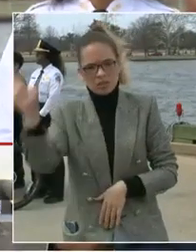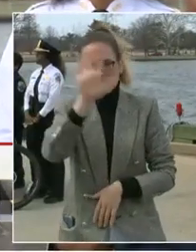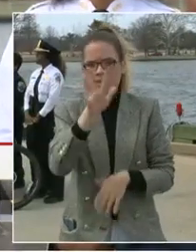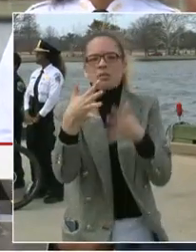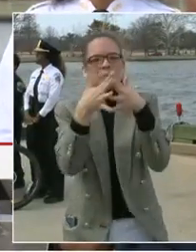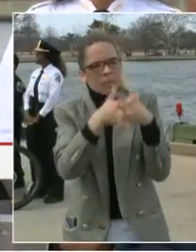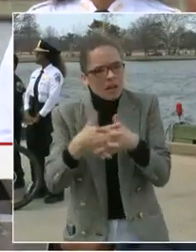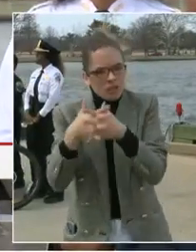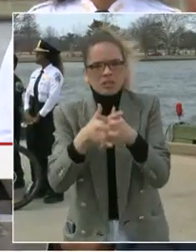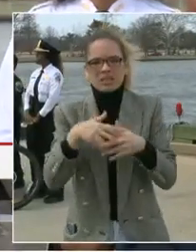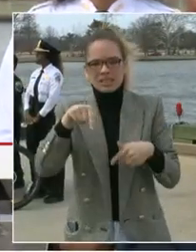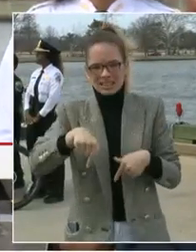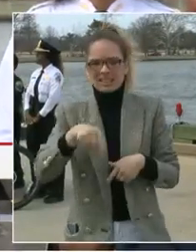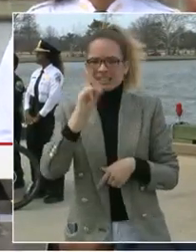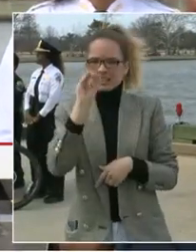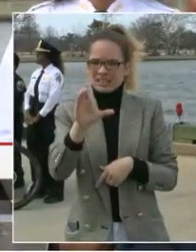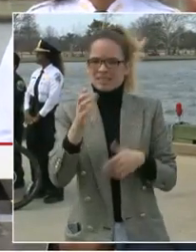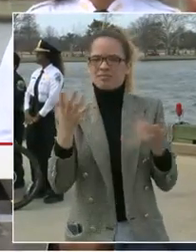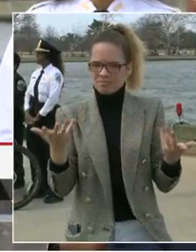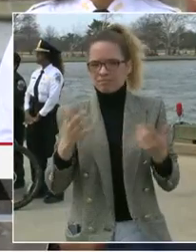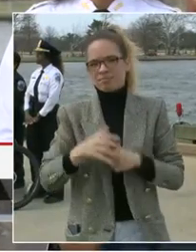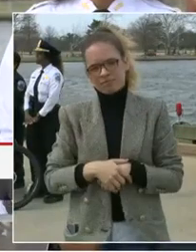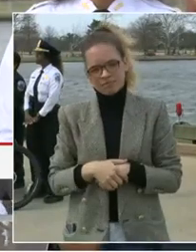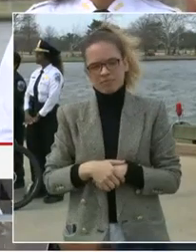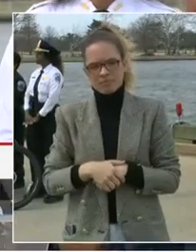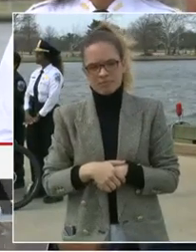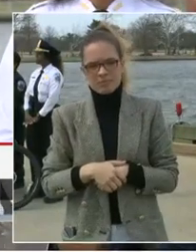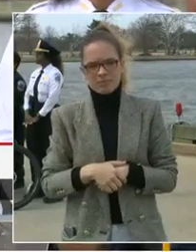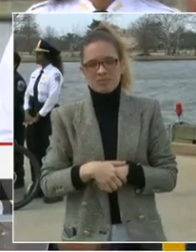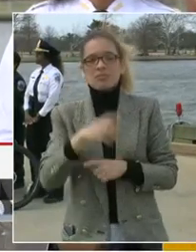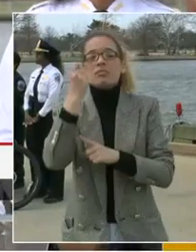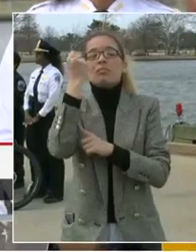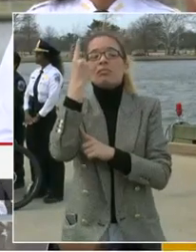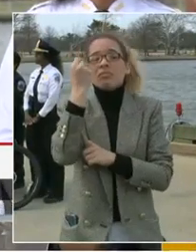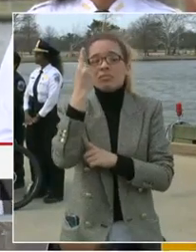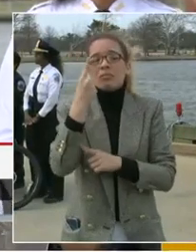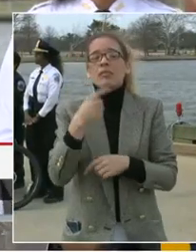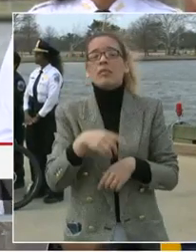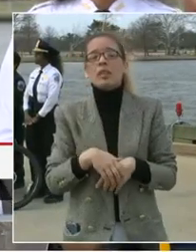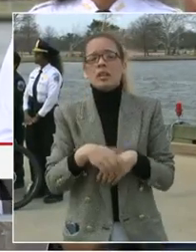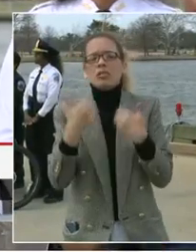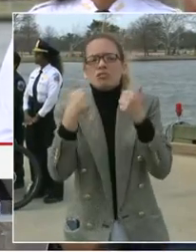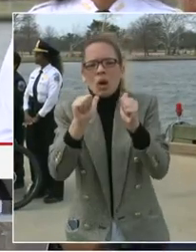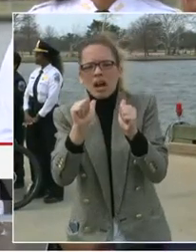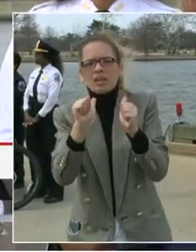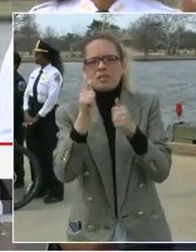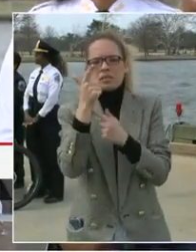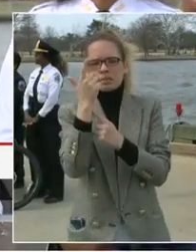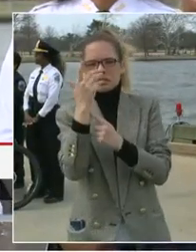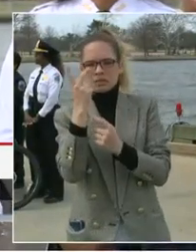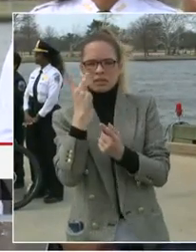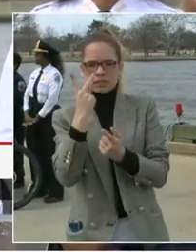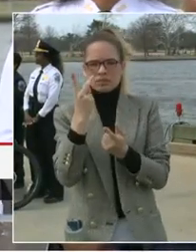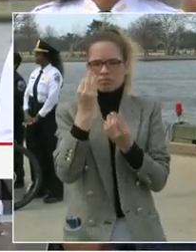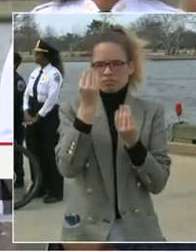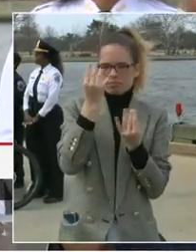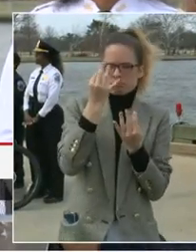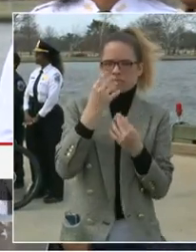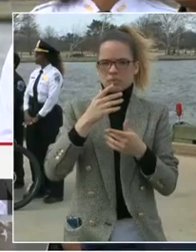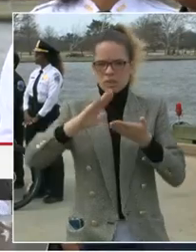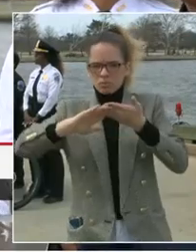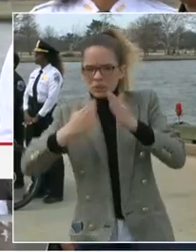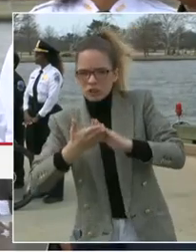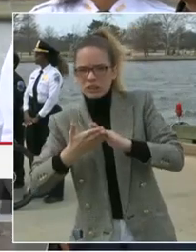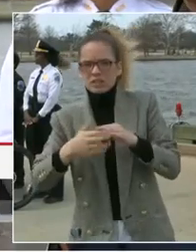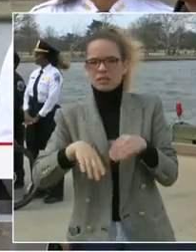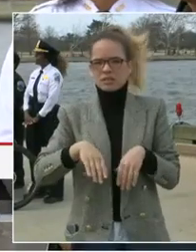the Metropolitan Police Department. However, as much as we mirror our community racially and linguistically, MPD still